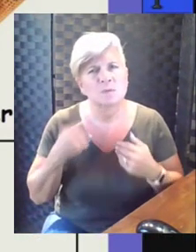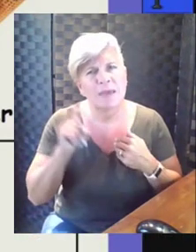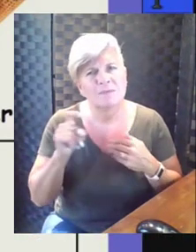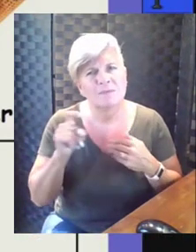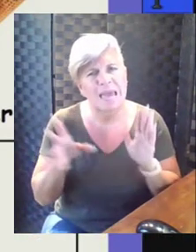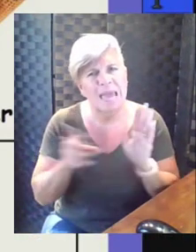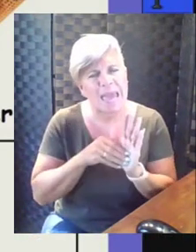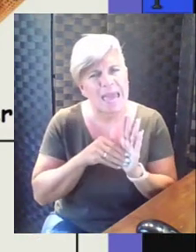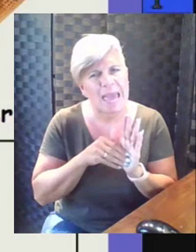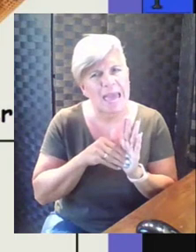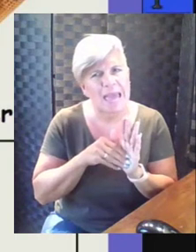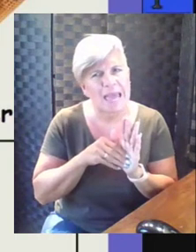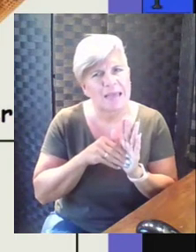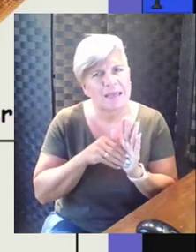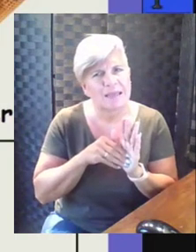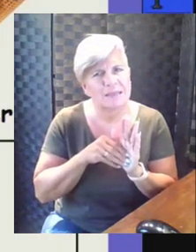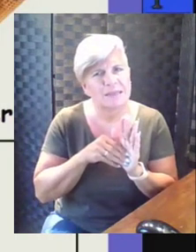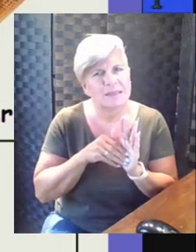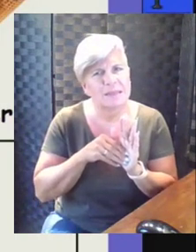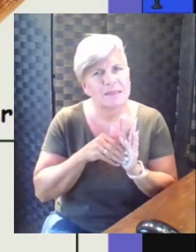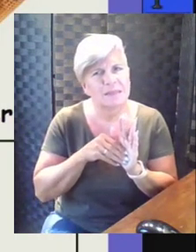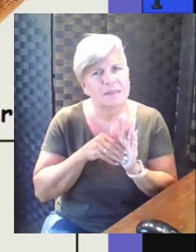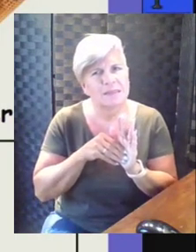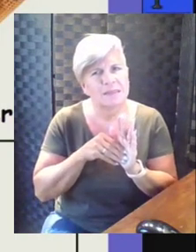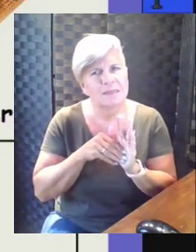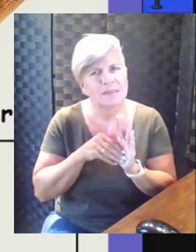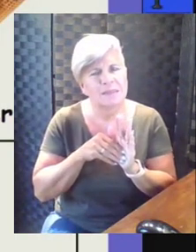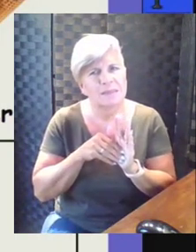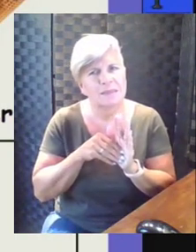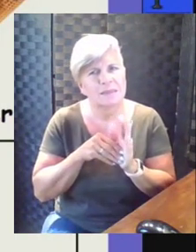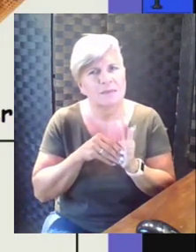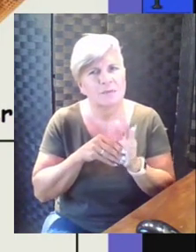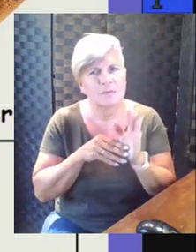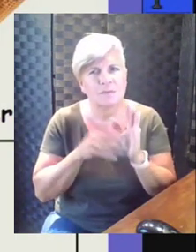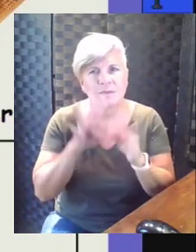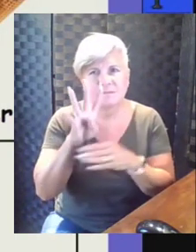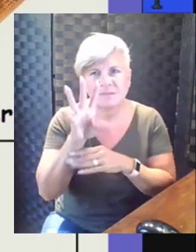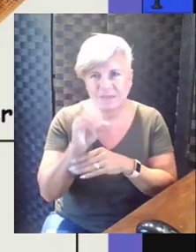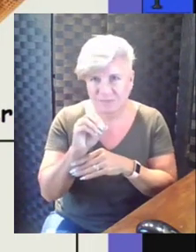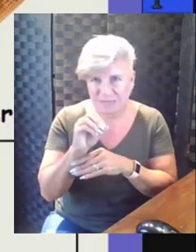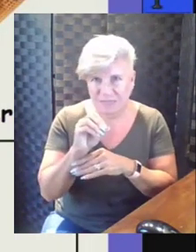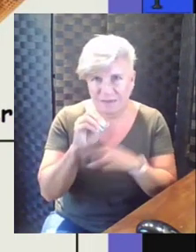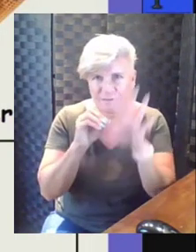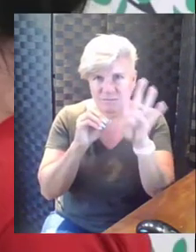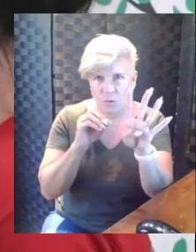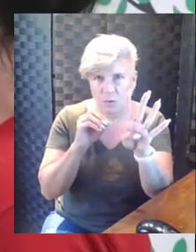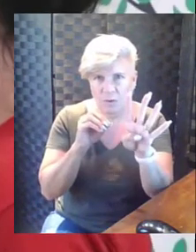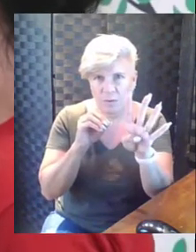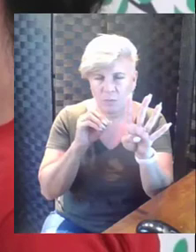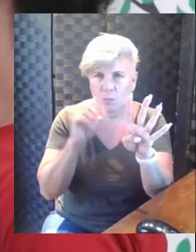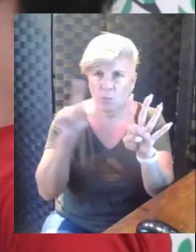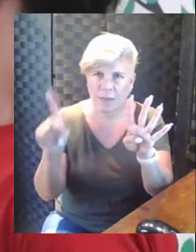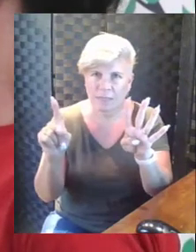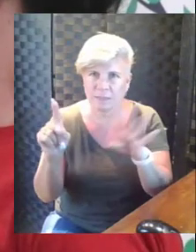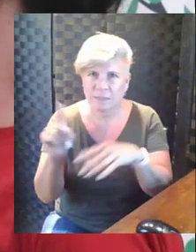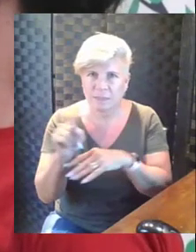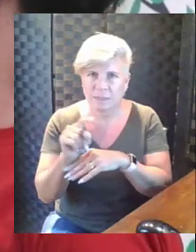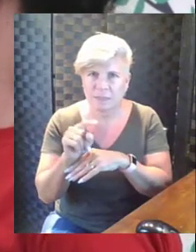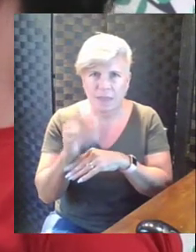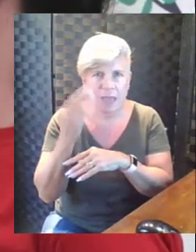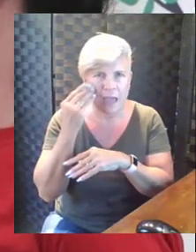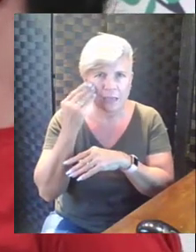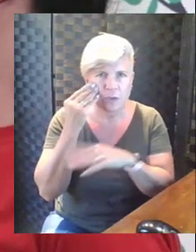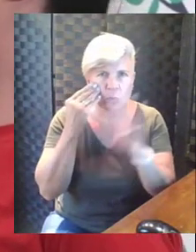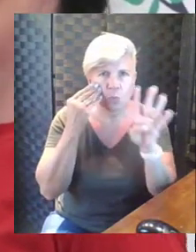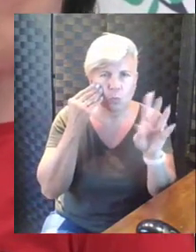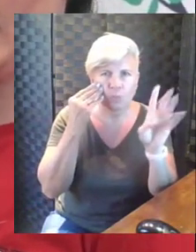to add that got us to 91? 50 and 4 and 1. Well, I know